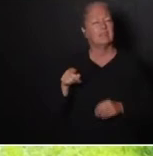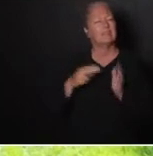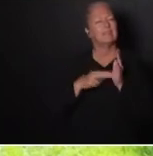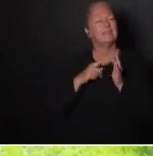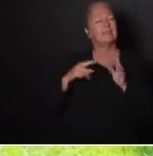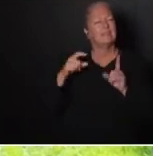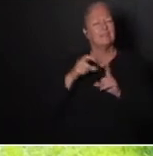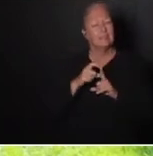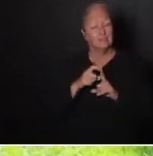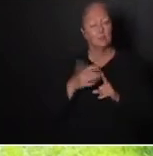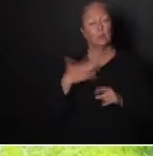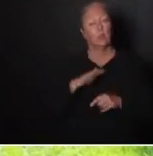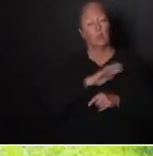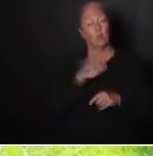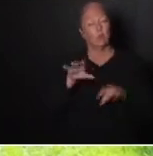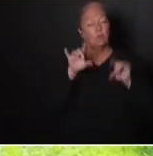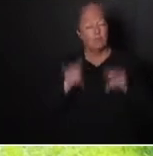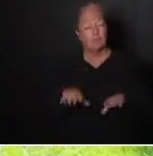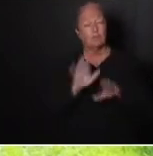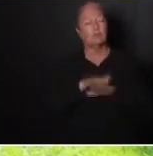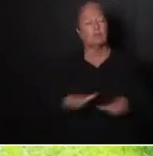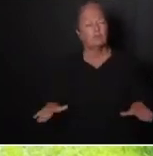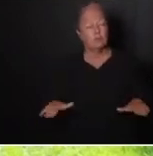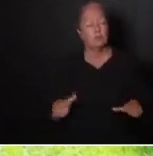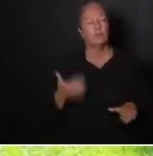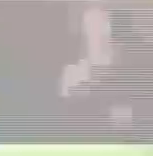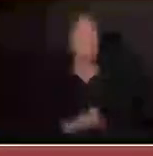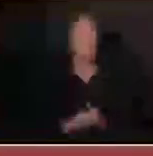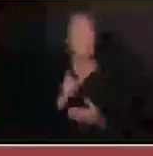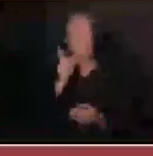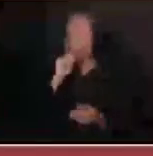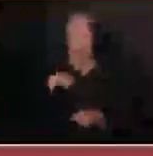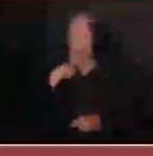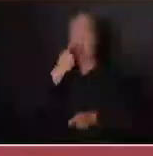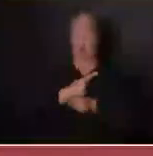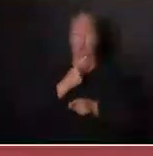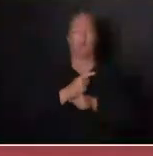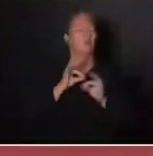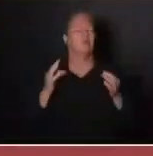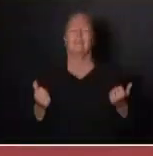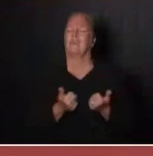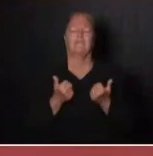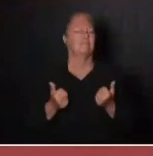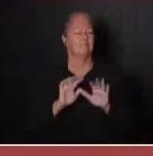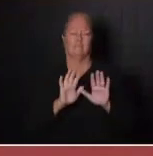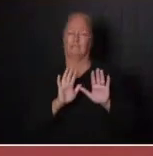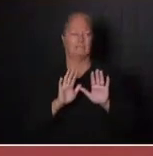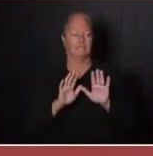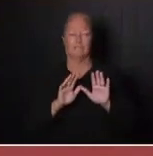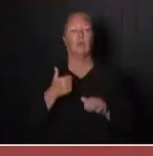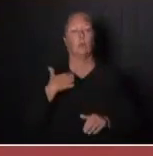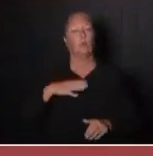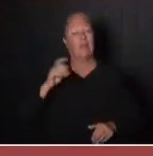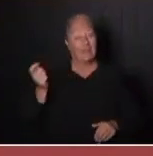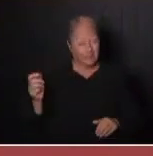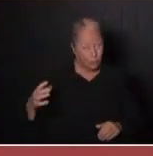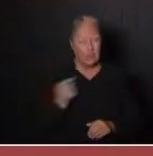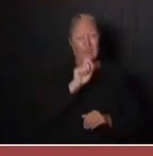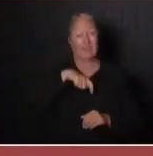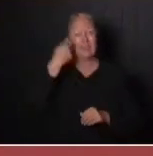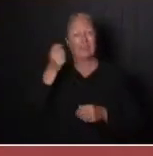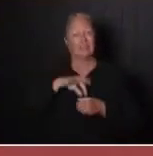Australia where every child receives a world-class early education. So let's win the next election and